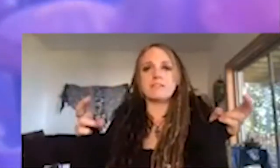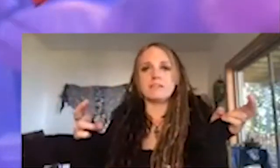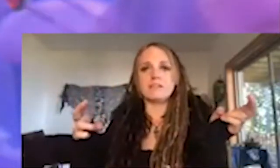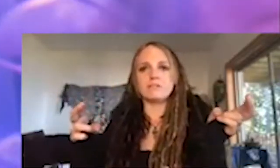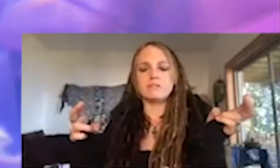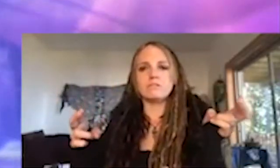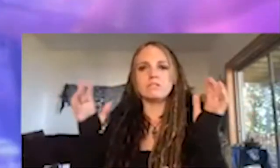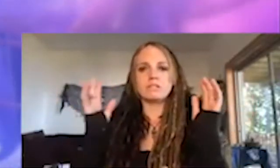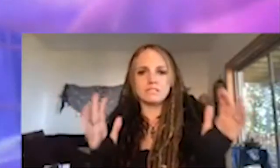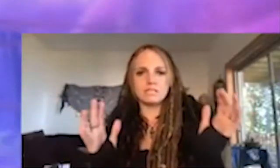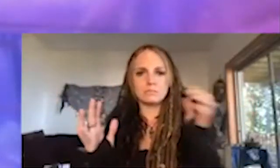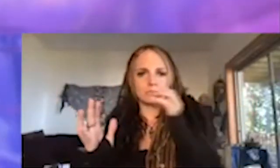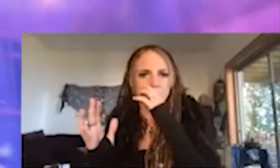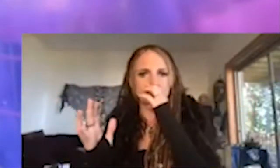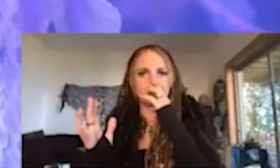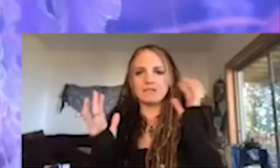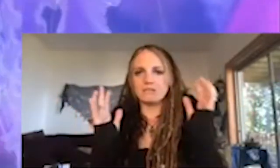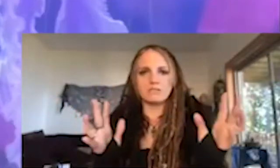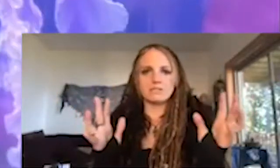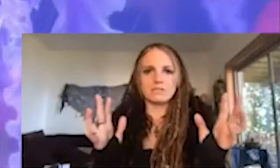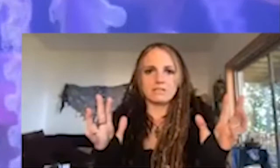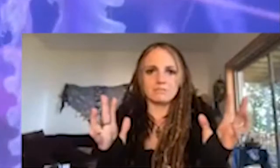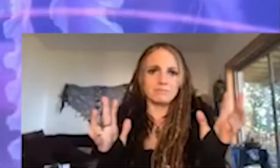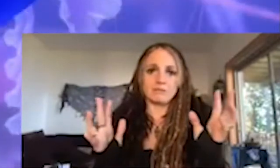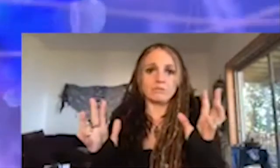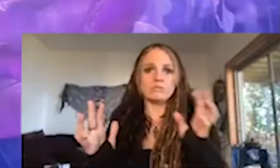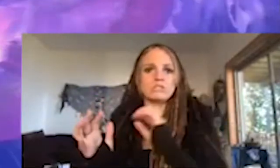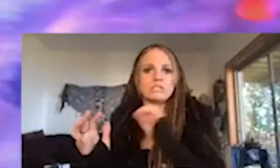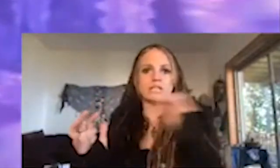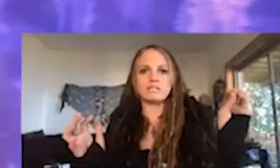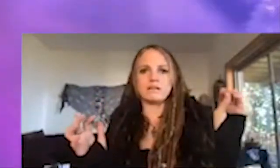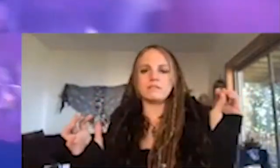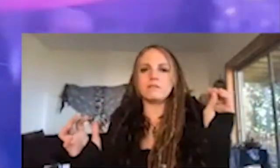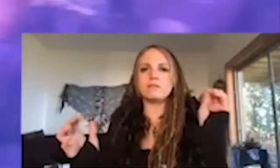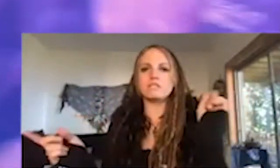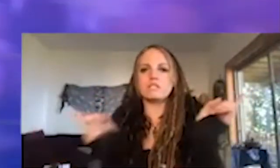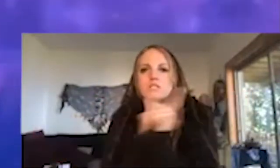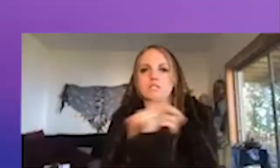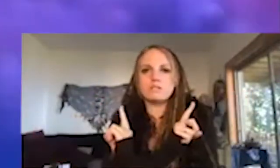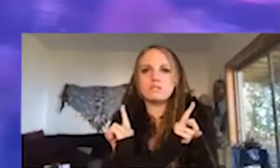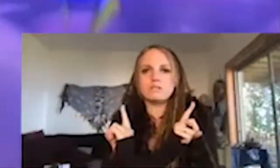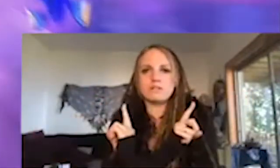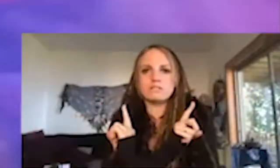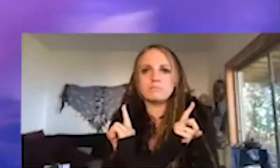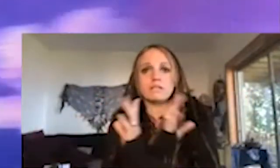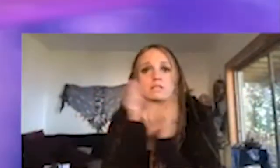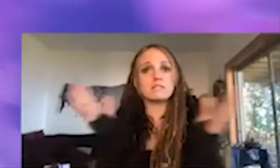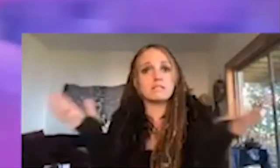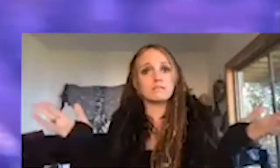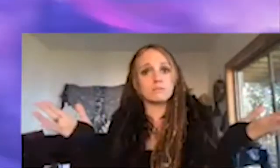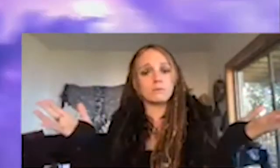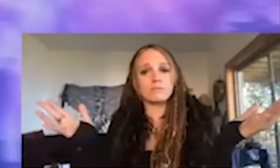is how they can get out. So he tries to set up rules. Dory doesn't want to care about rules, so she heads off. And now we're going to change the screen direction because